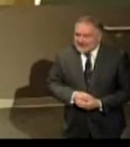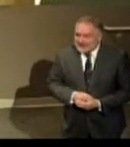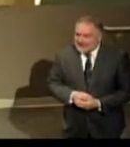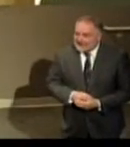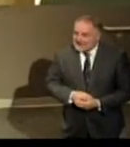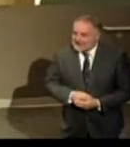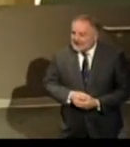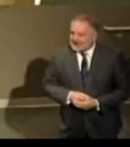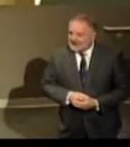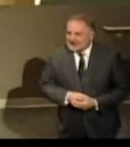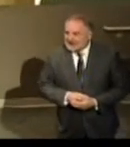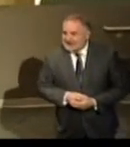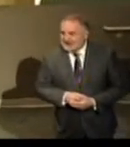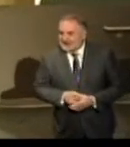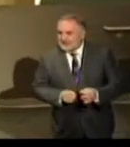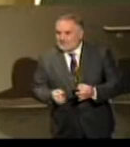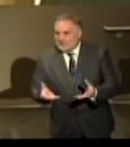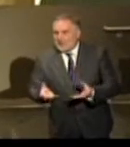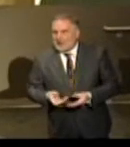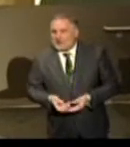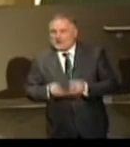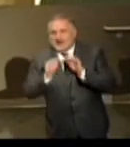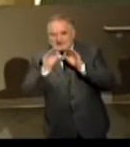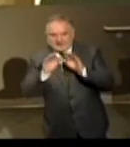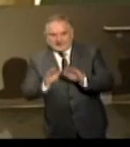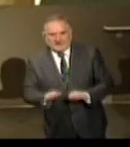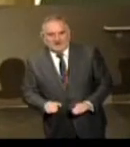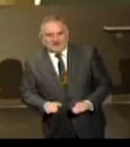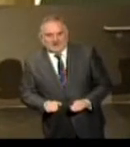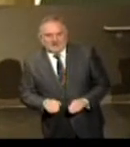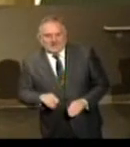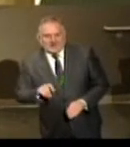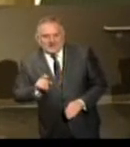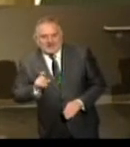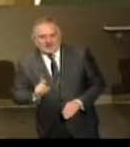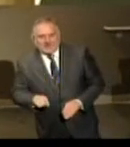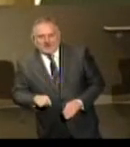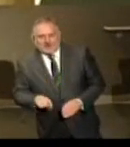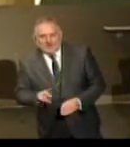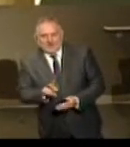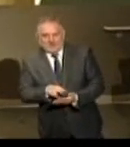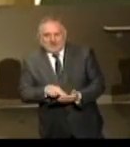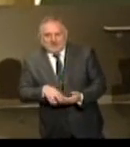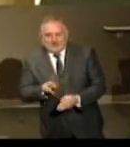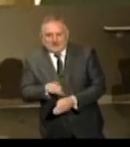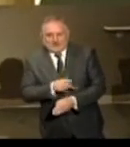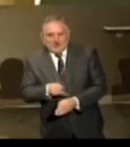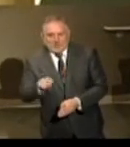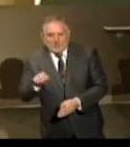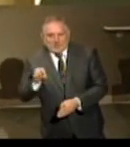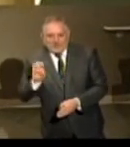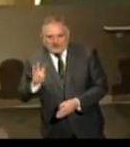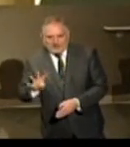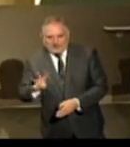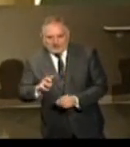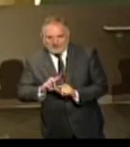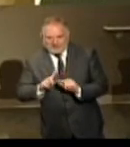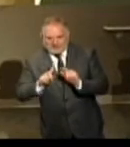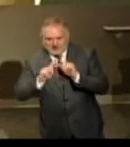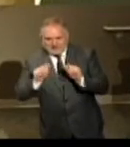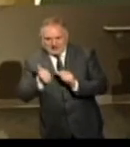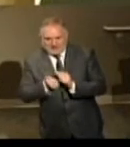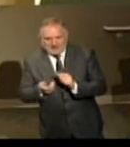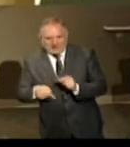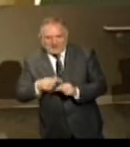God, listen to me. If you want a blessing, I don't have time this morning. If you want a blessing, you ought to go home today and read Psalm 104. It tells you everything about